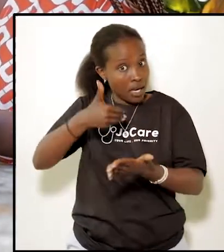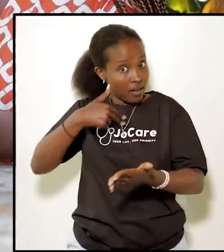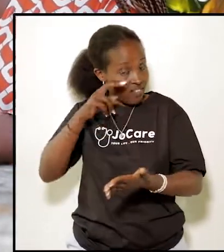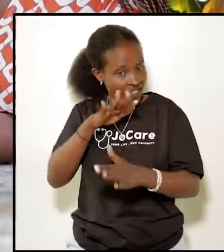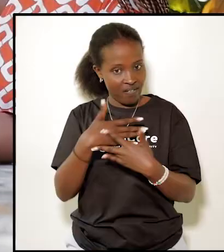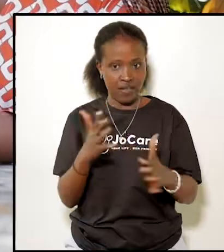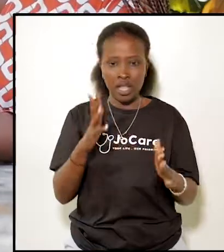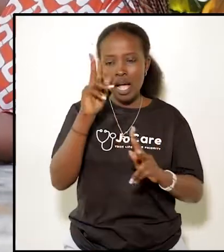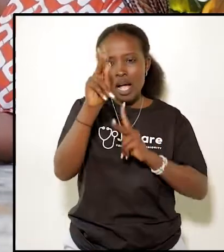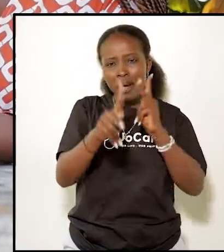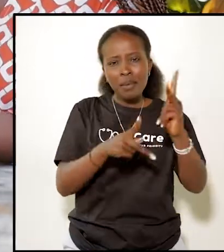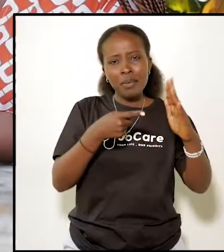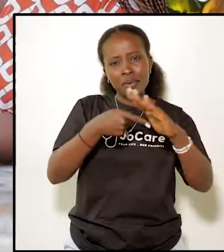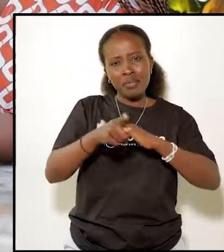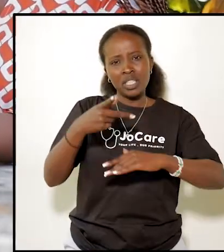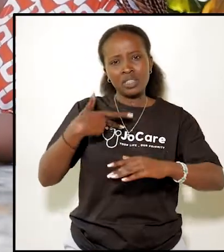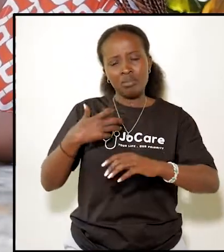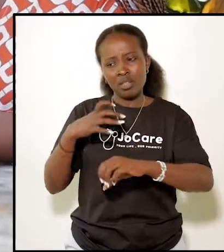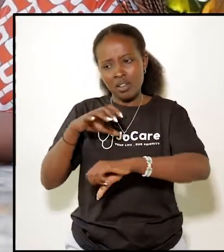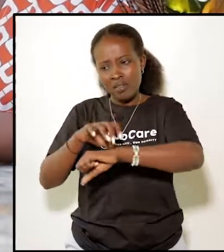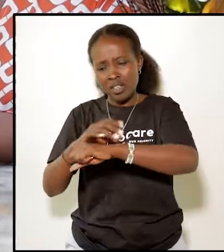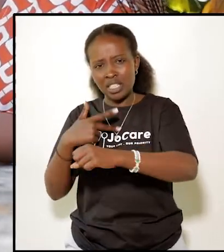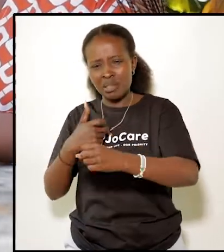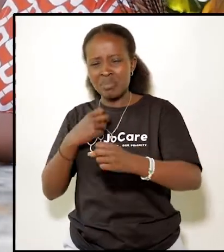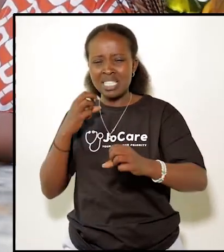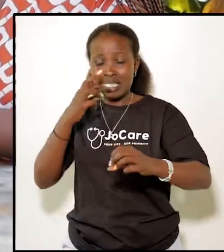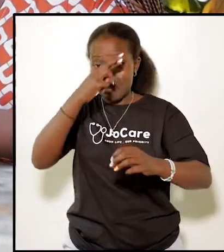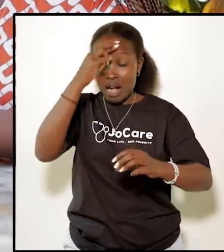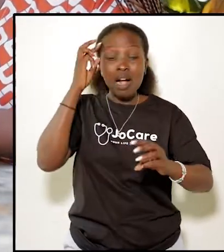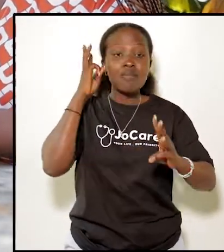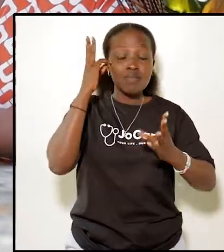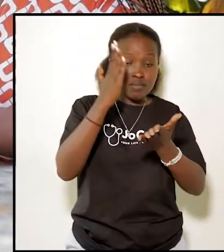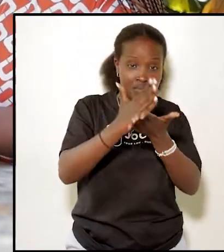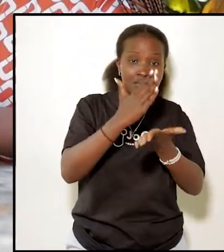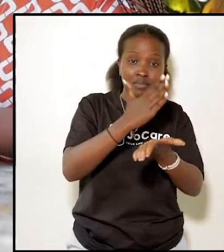that. People report that because